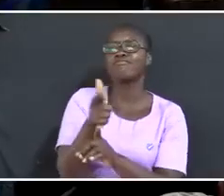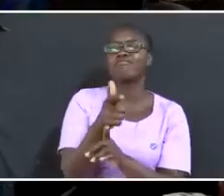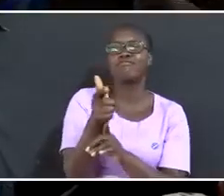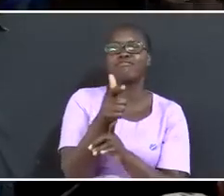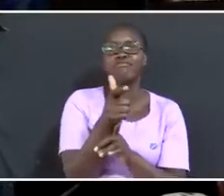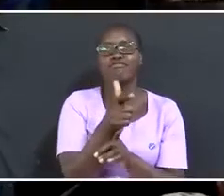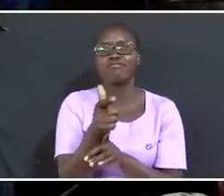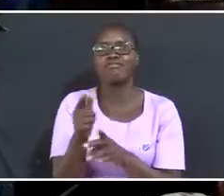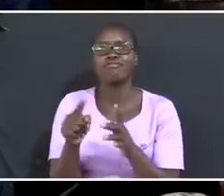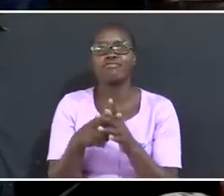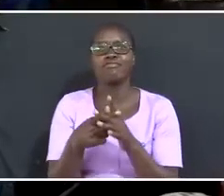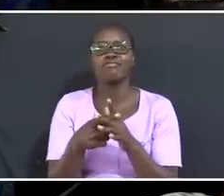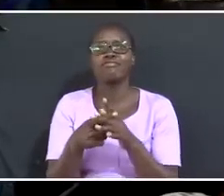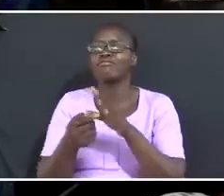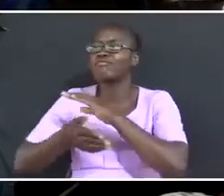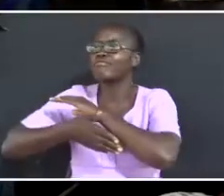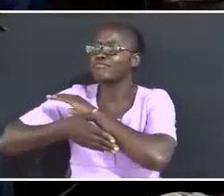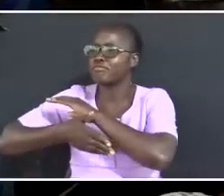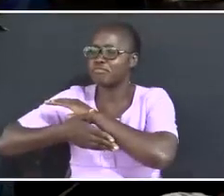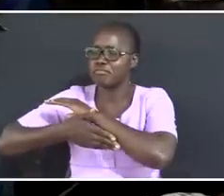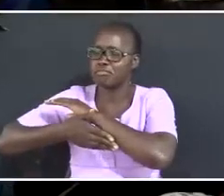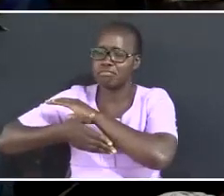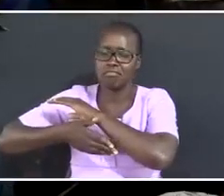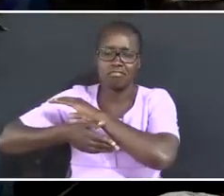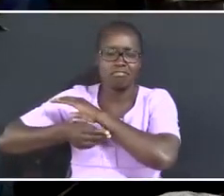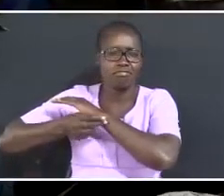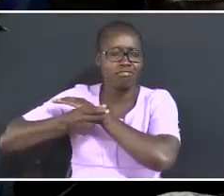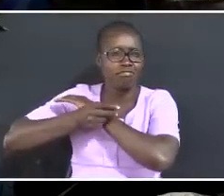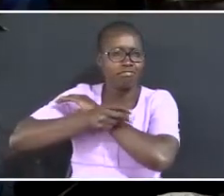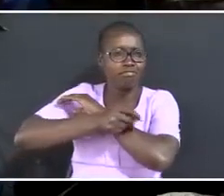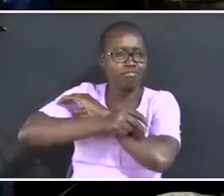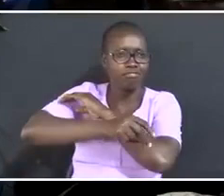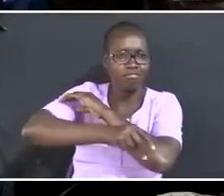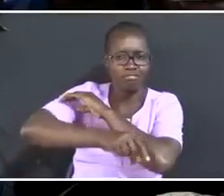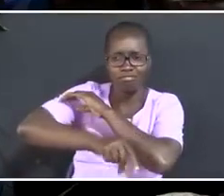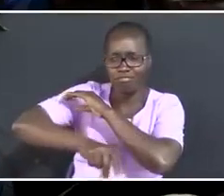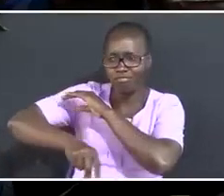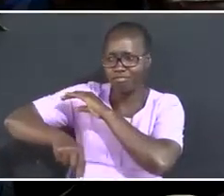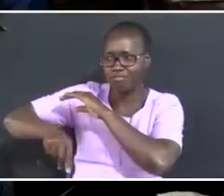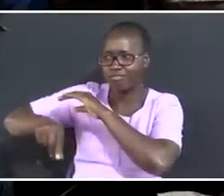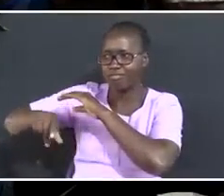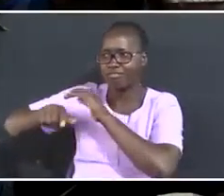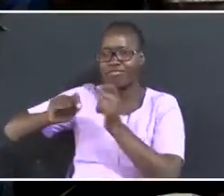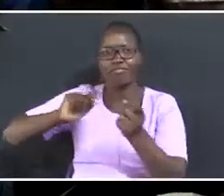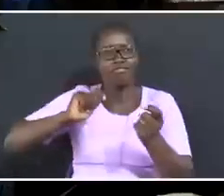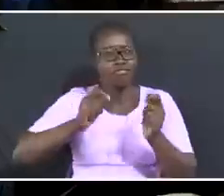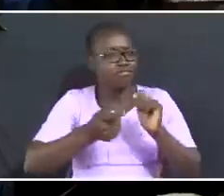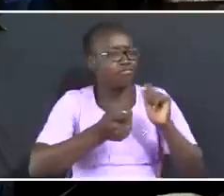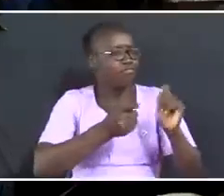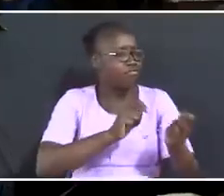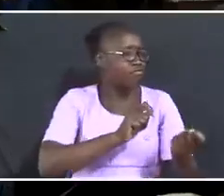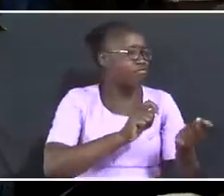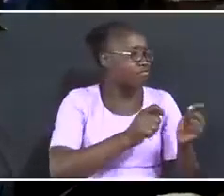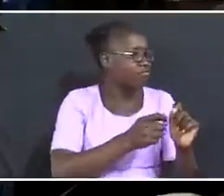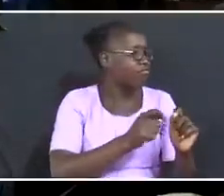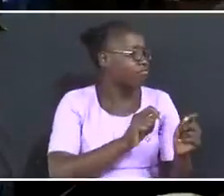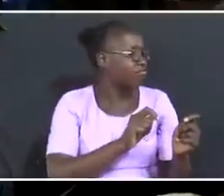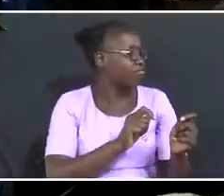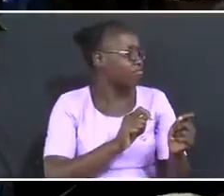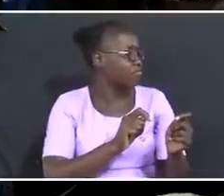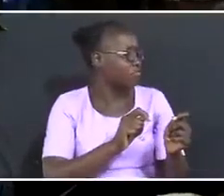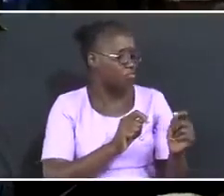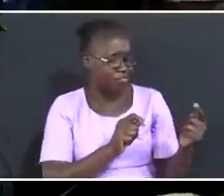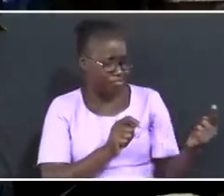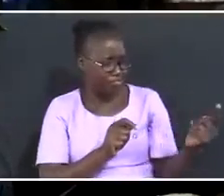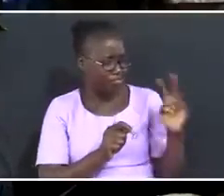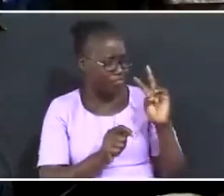which begins at midnight and goes all the way. You keep changing from this to that one.